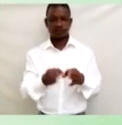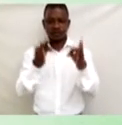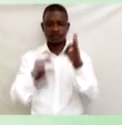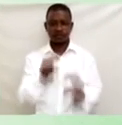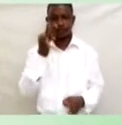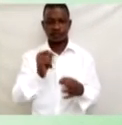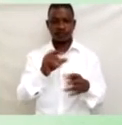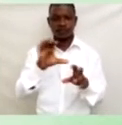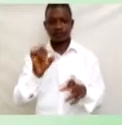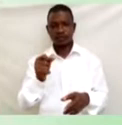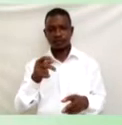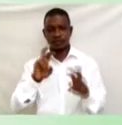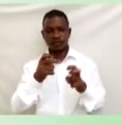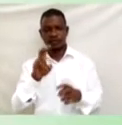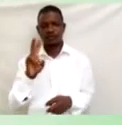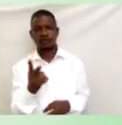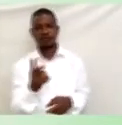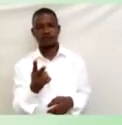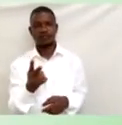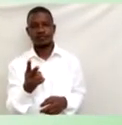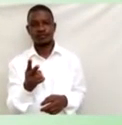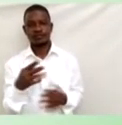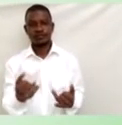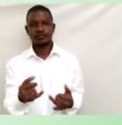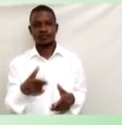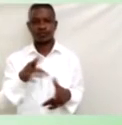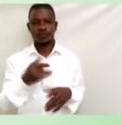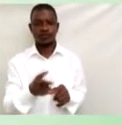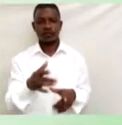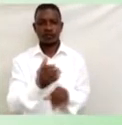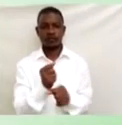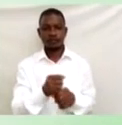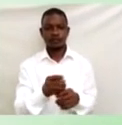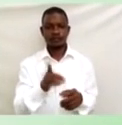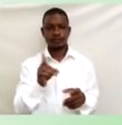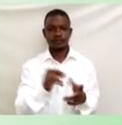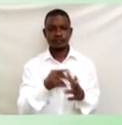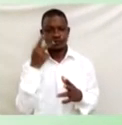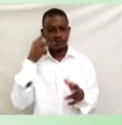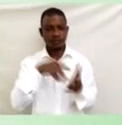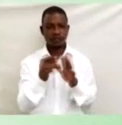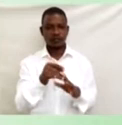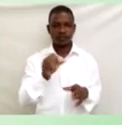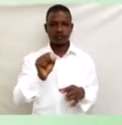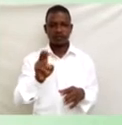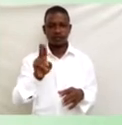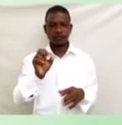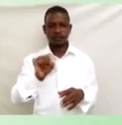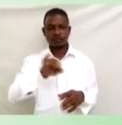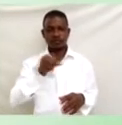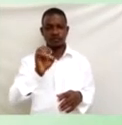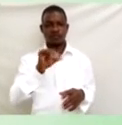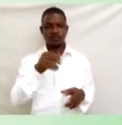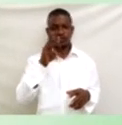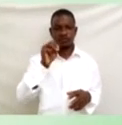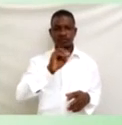Subjunctive mood means when the mood expresses uncertainty. It